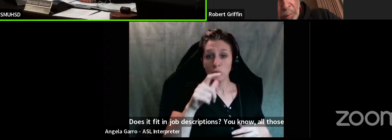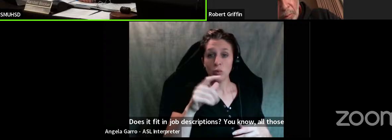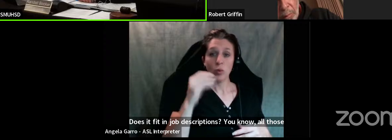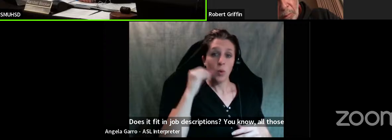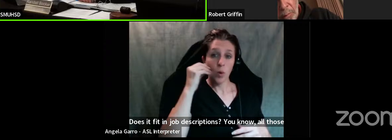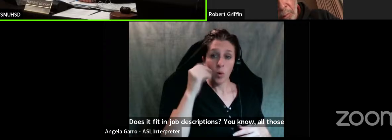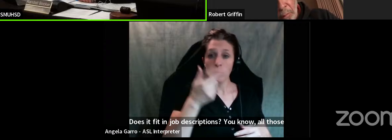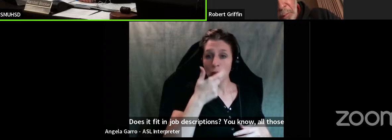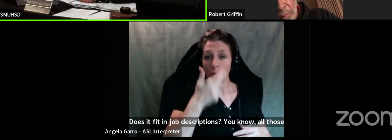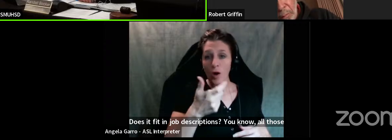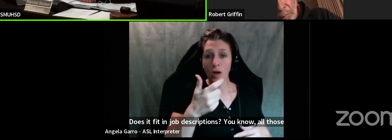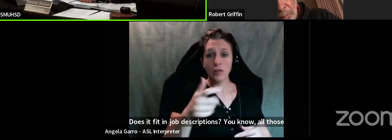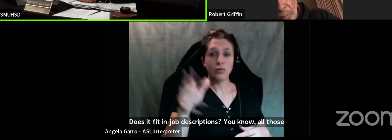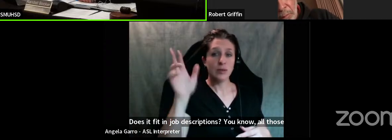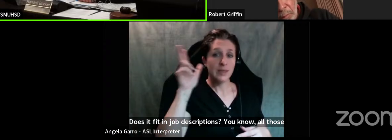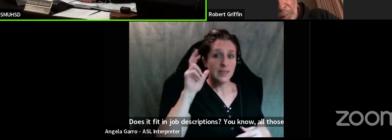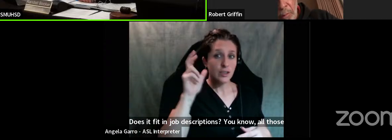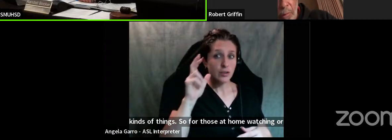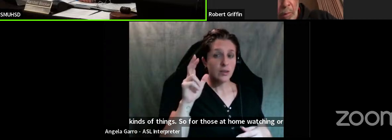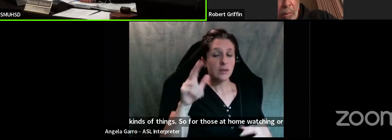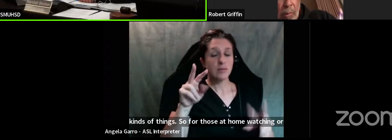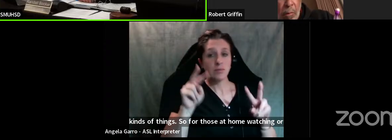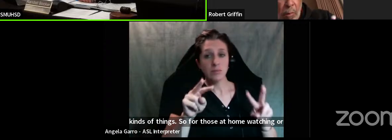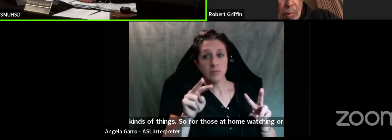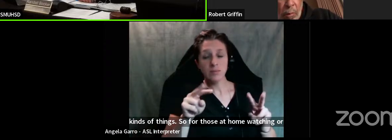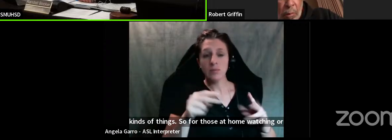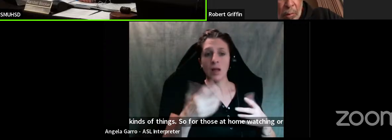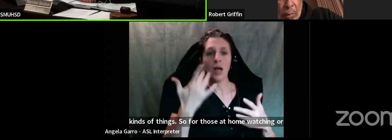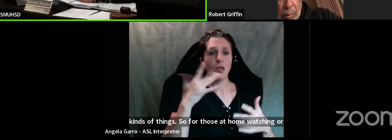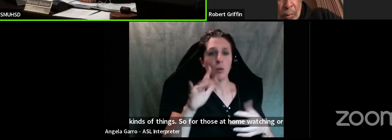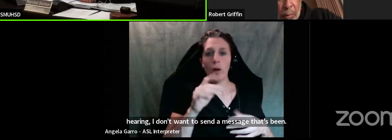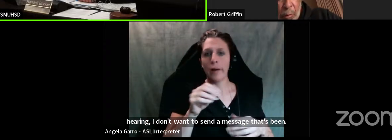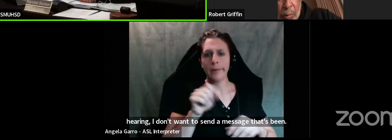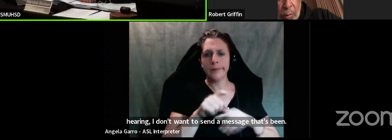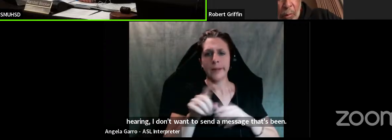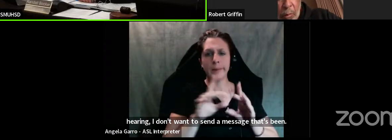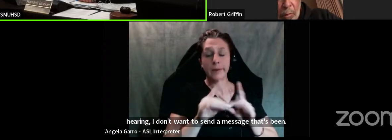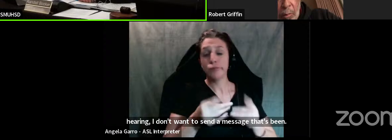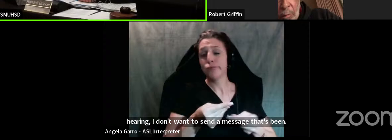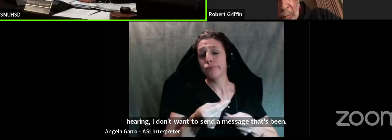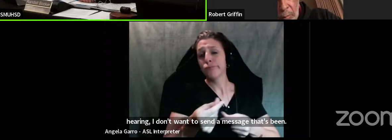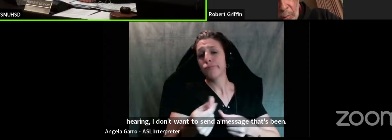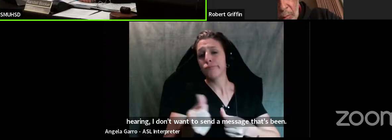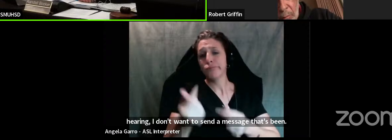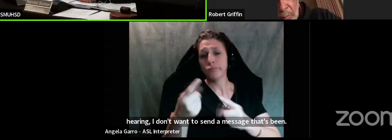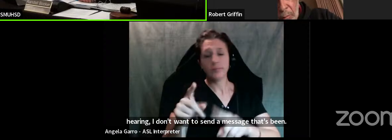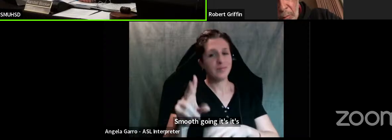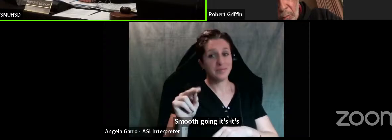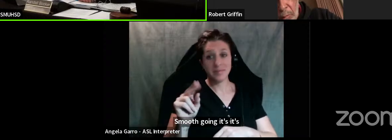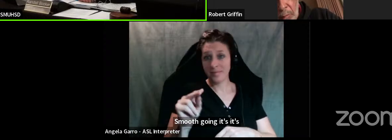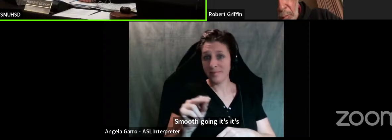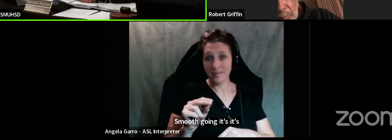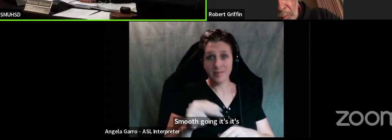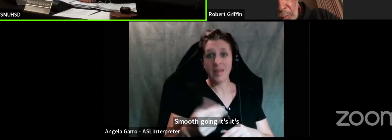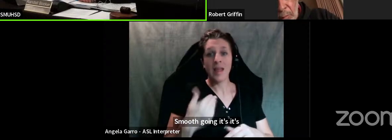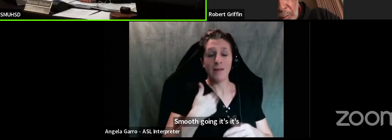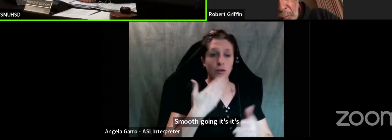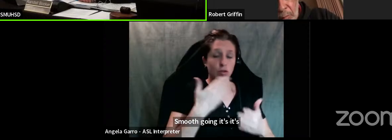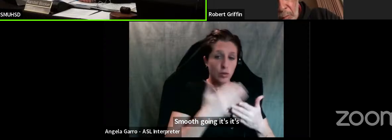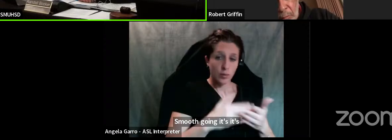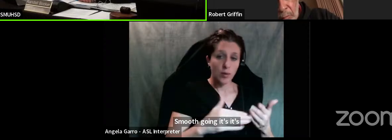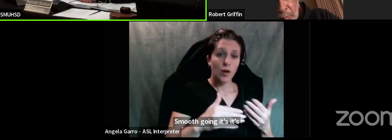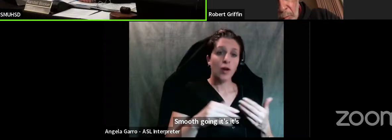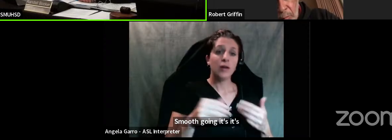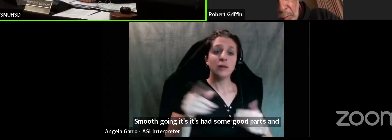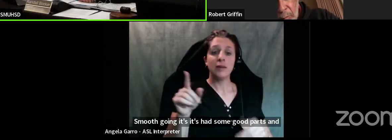don't want to send a message that it's been smooth going. It's had some good parts, and I think, as